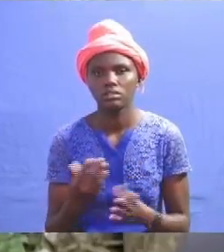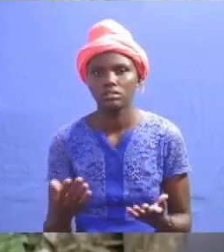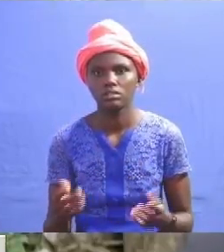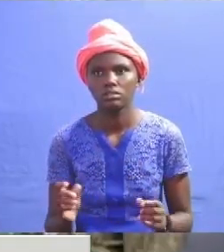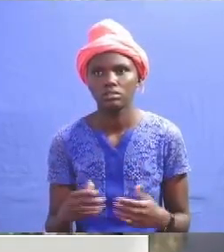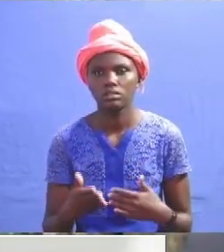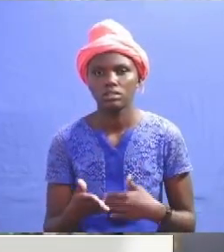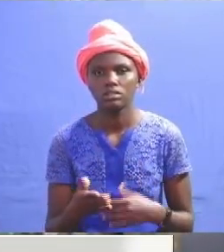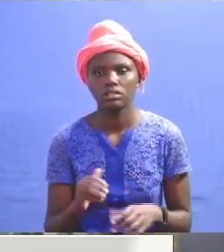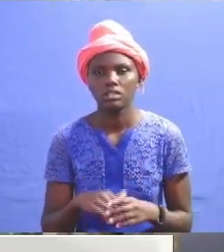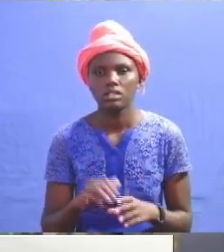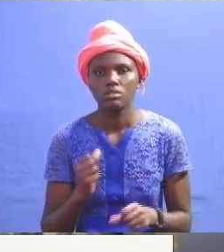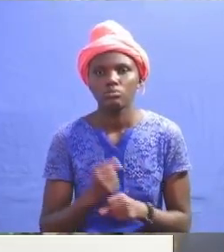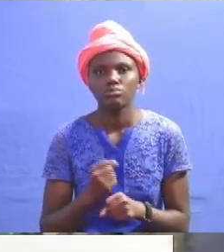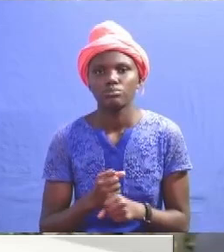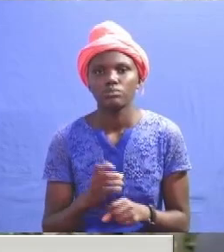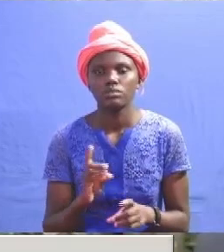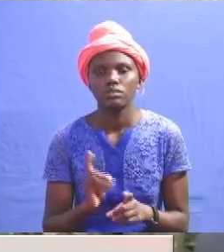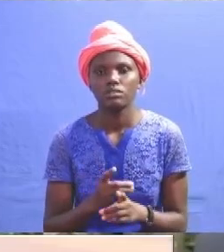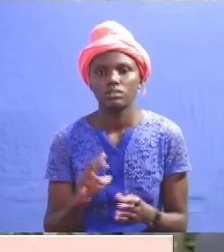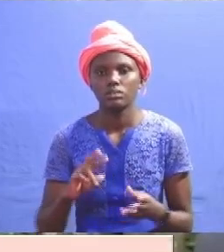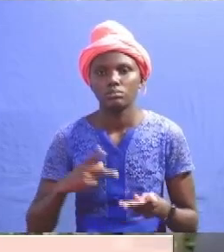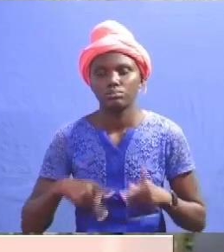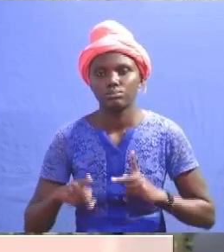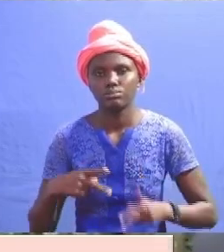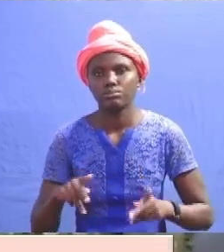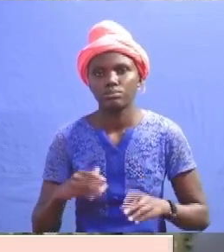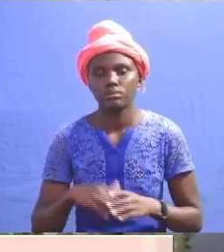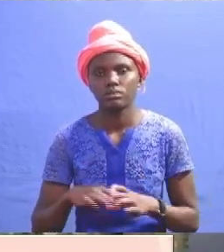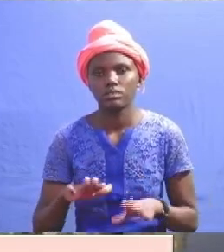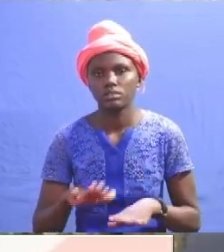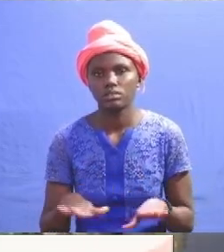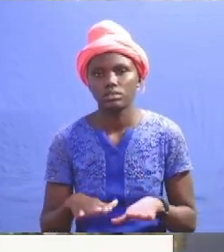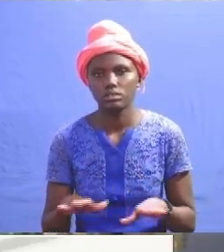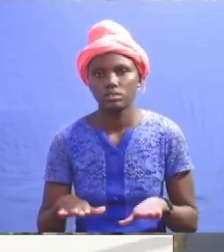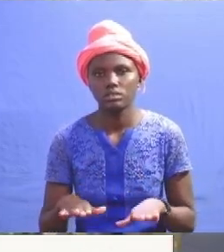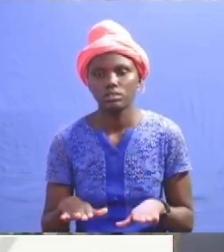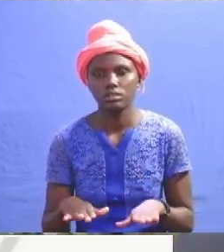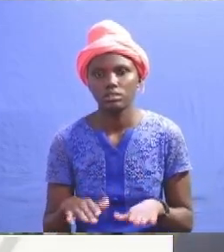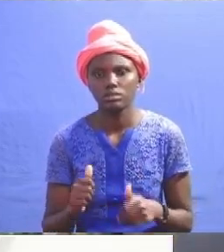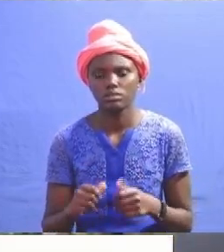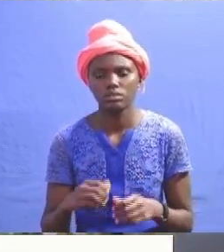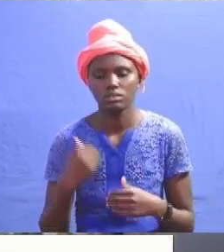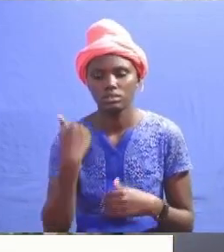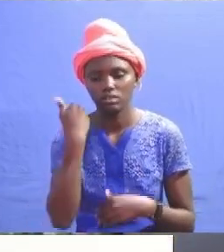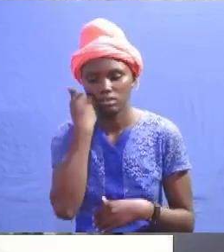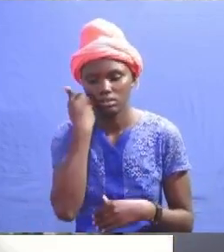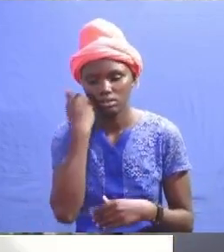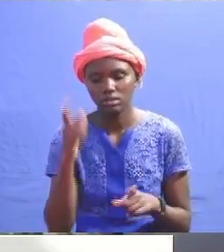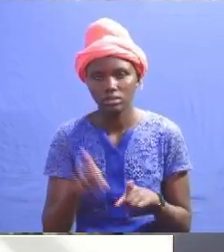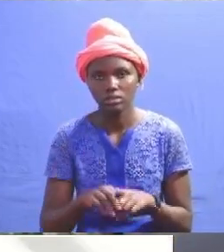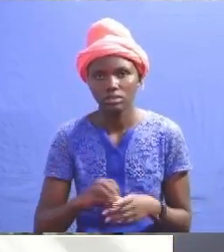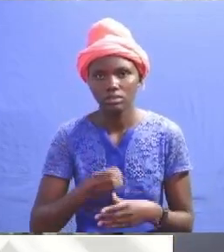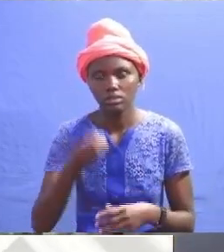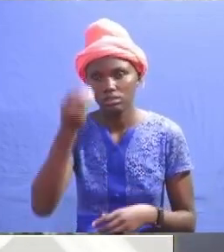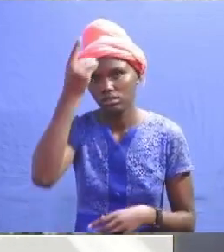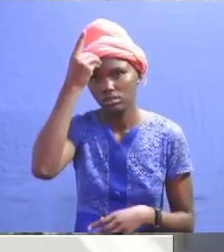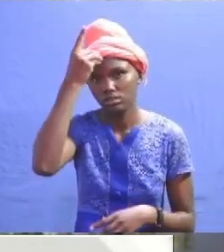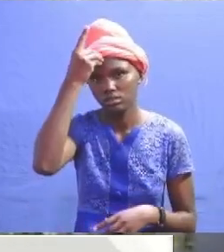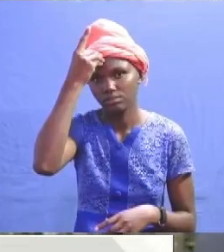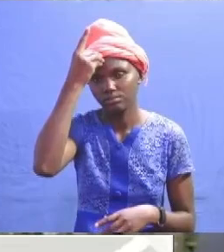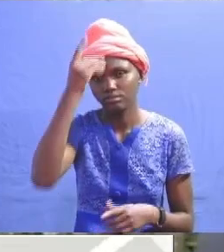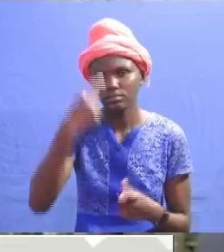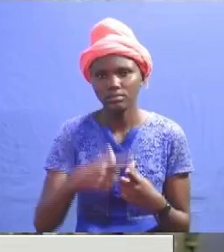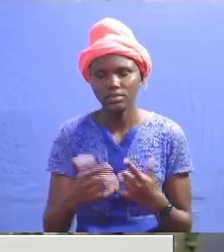of genetically modified products has been linked to any form of sickness or disease. What there are